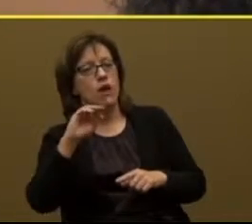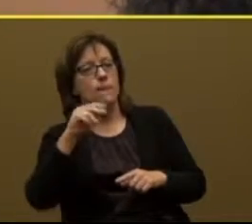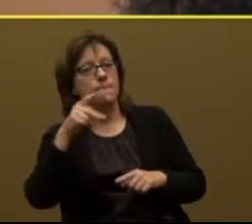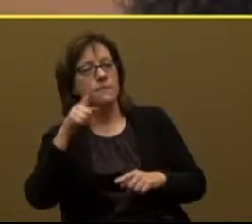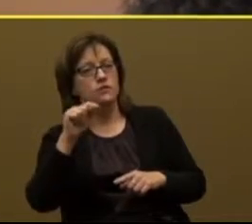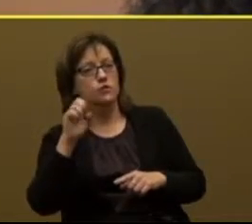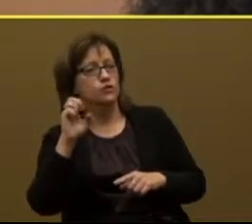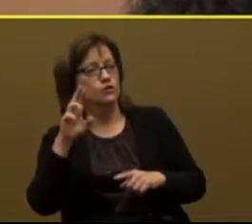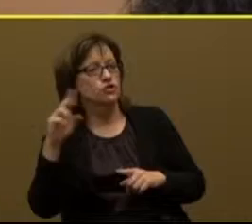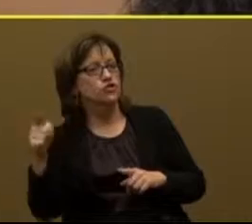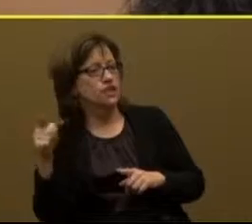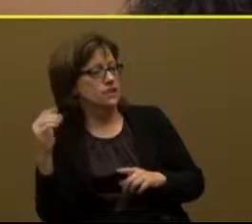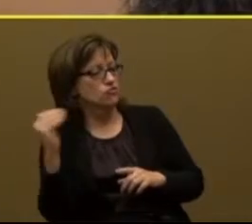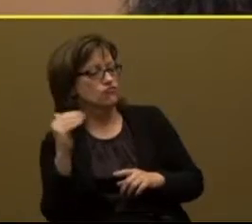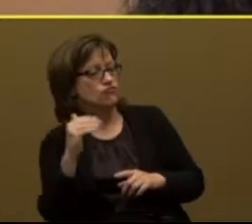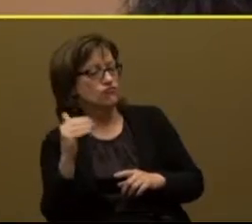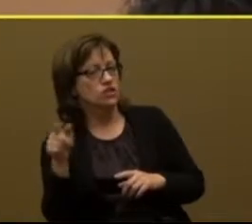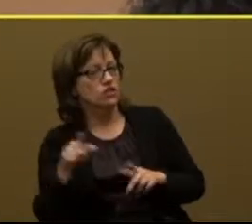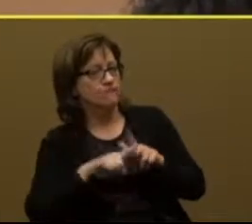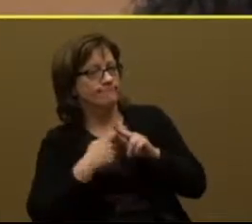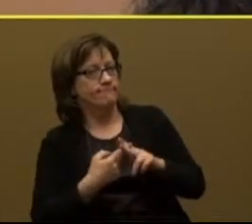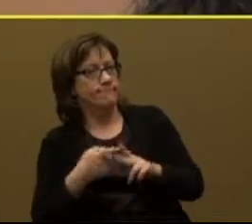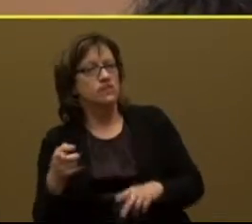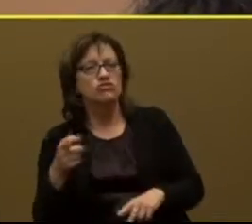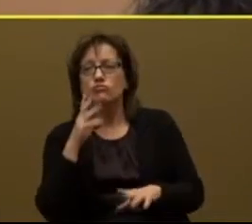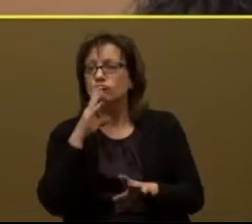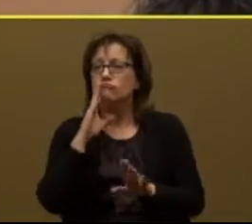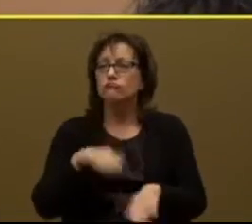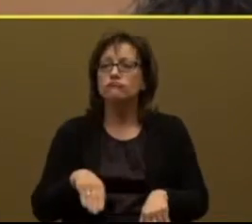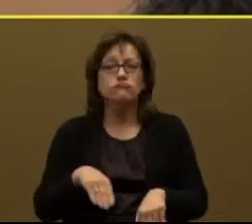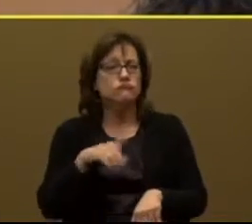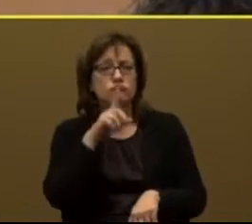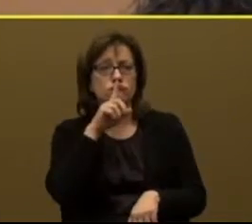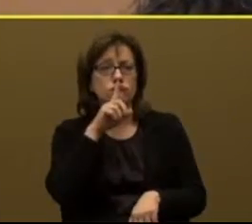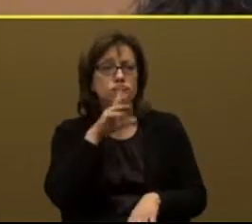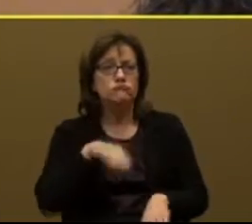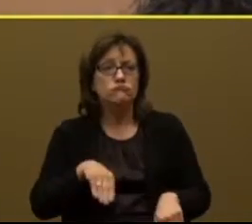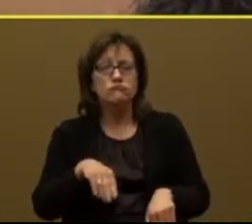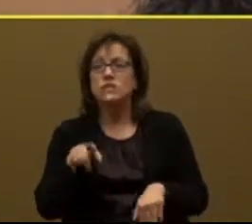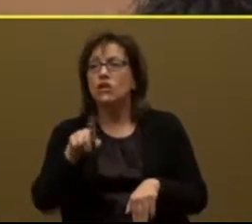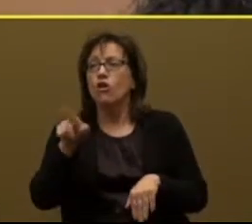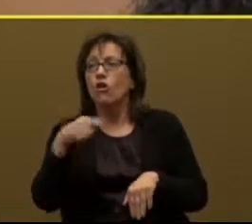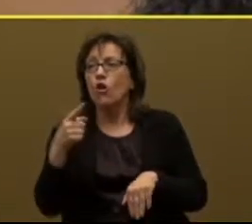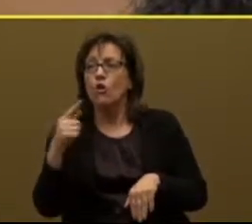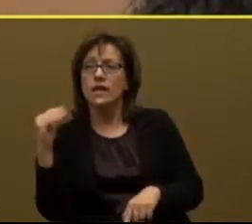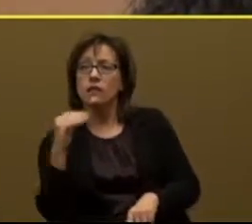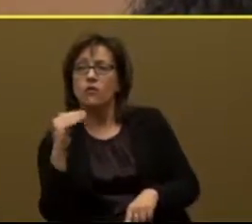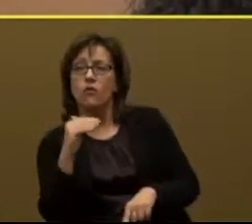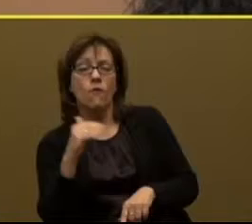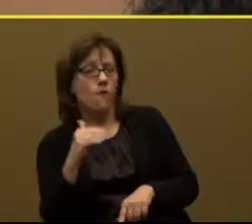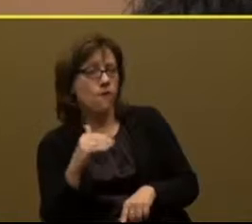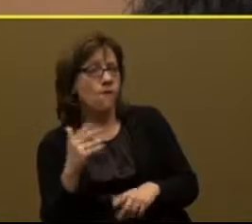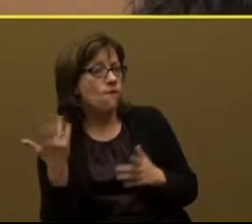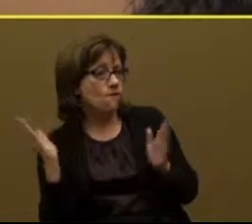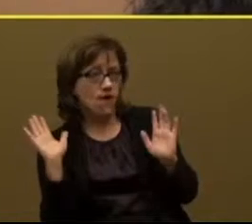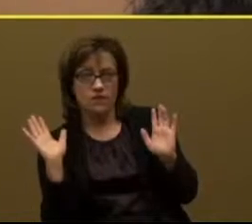says nothing. She is basically only prompting her to do